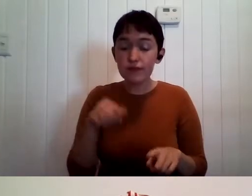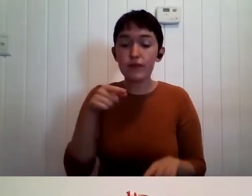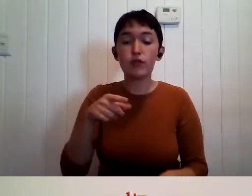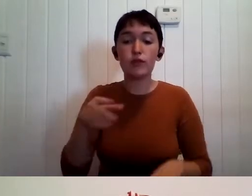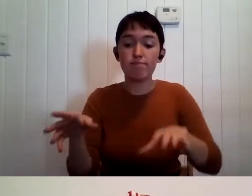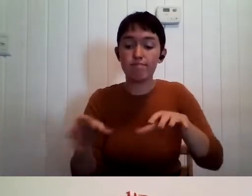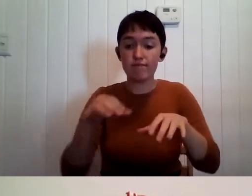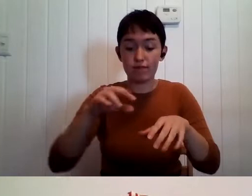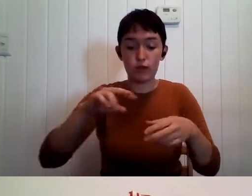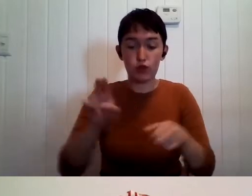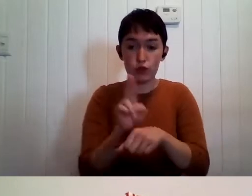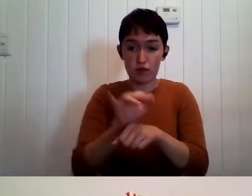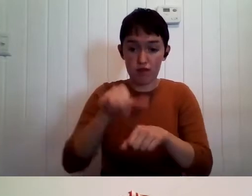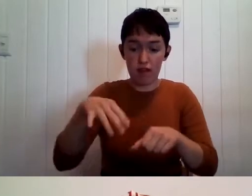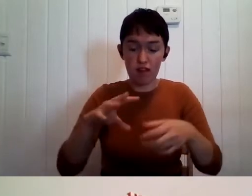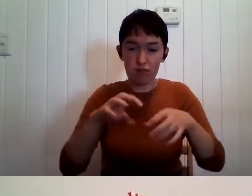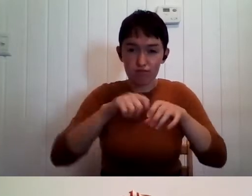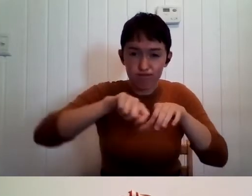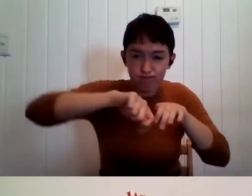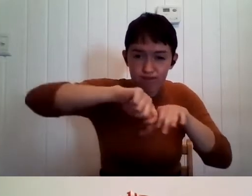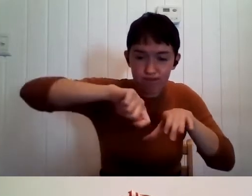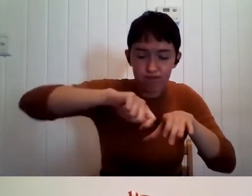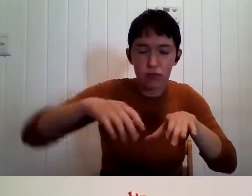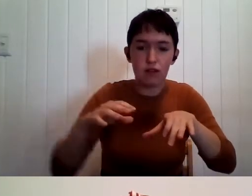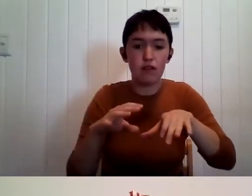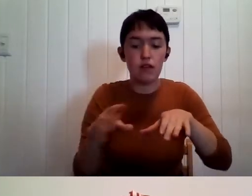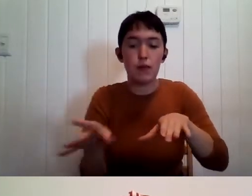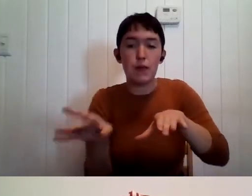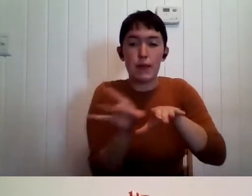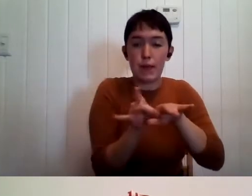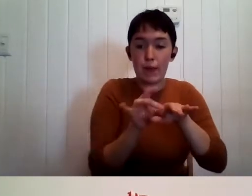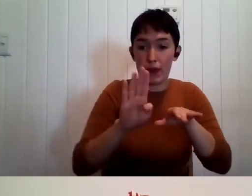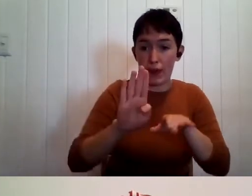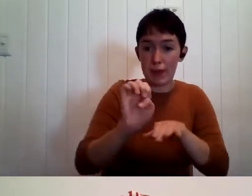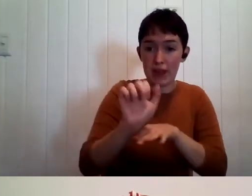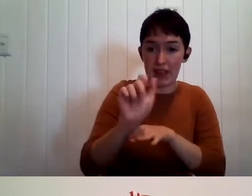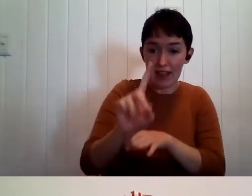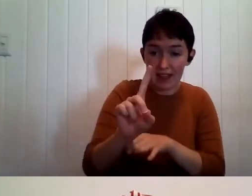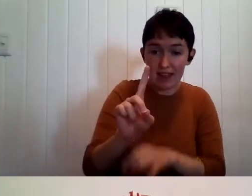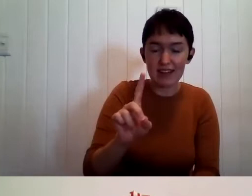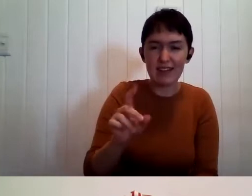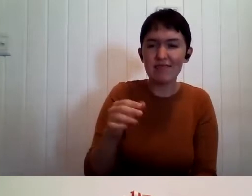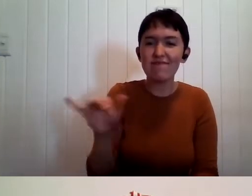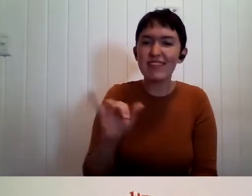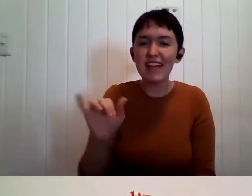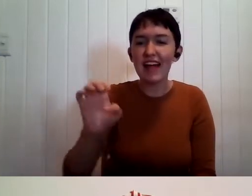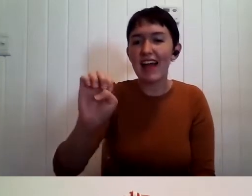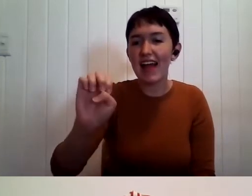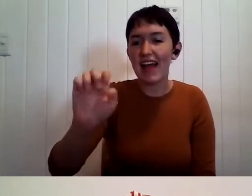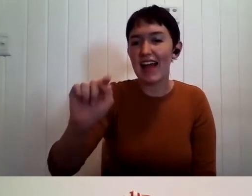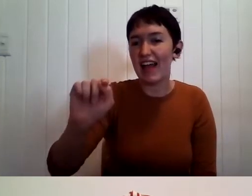out the important stuff. If you've ever had one of those like etch-a-sketches that like pull magnets to make a picture,